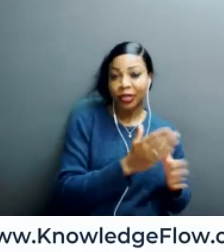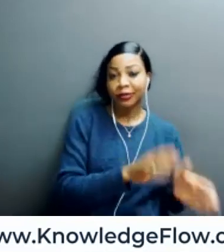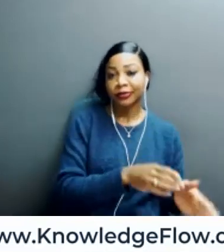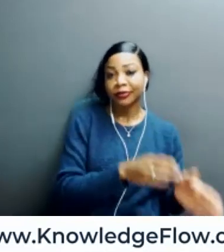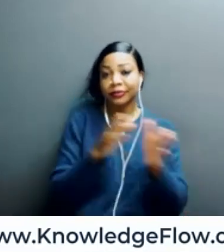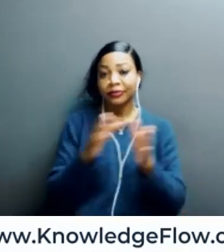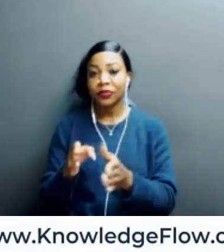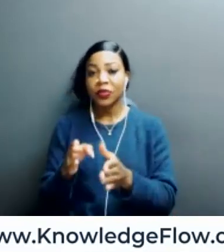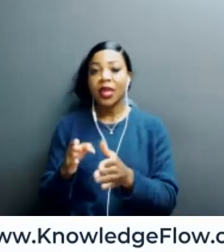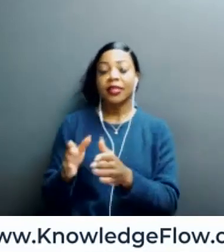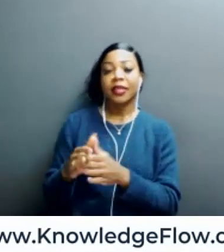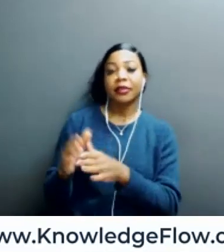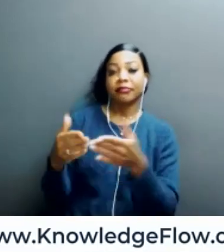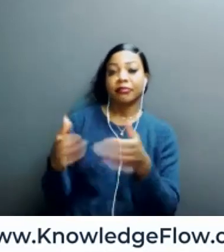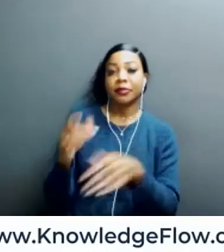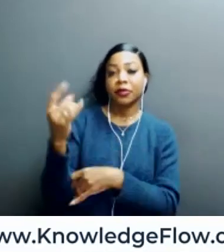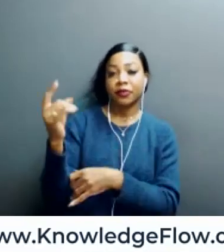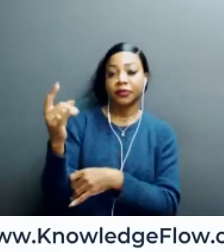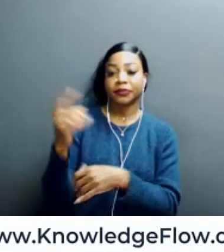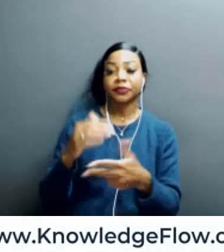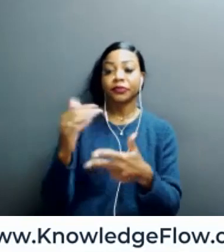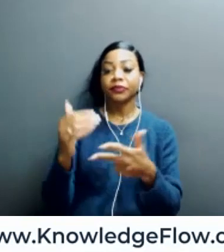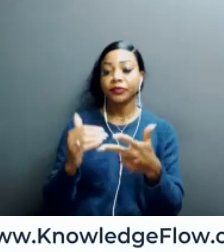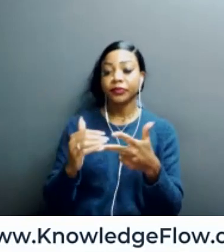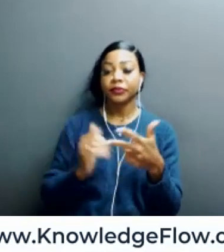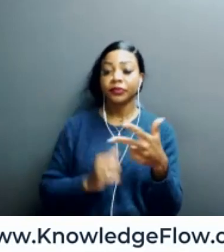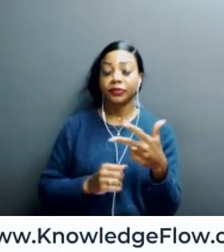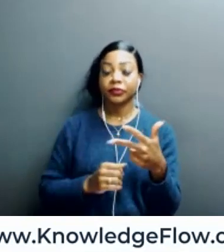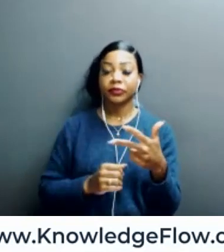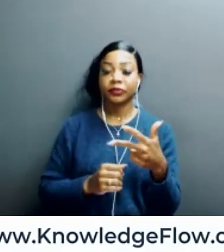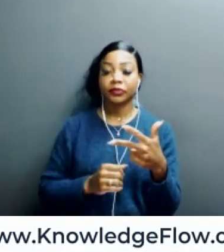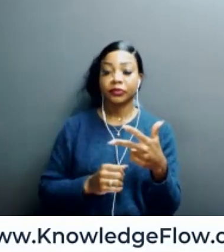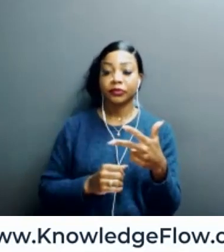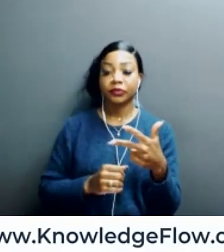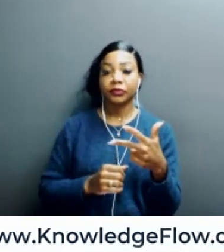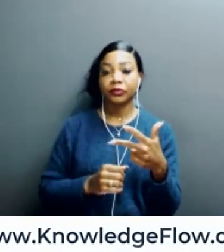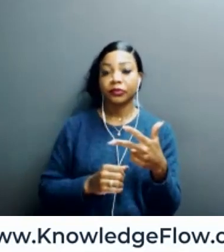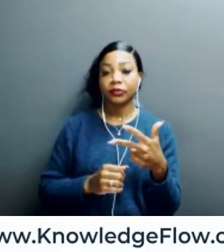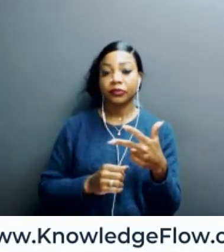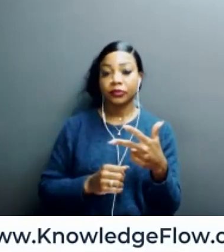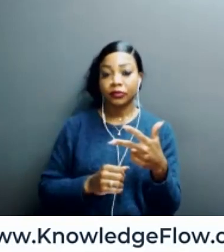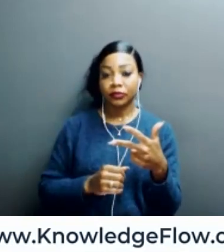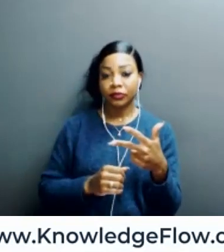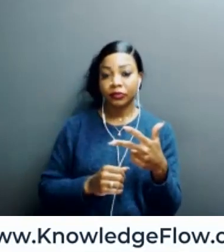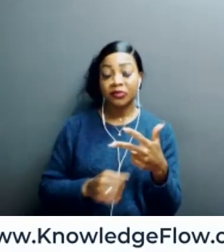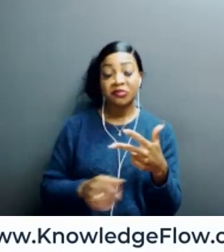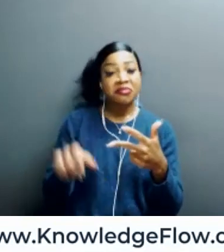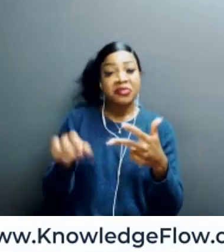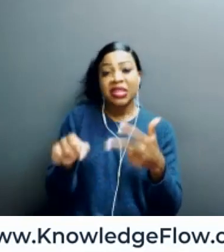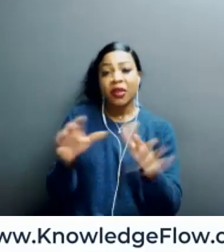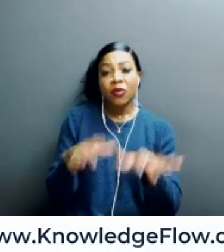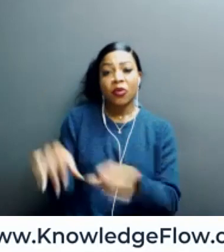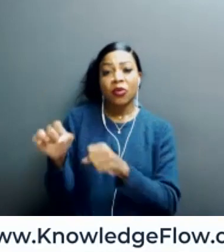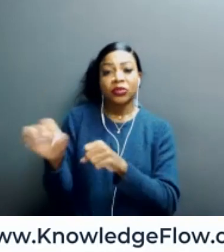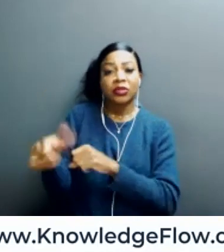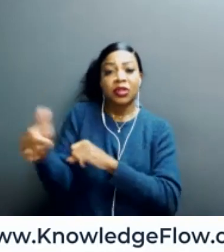public Wi-Fi and then the other thing I would mention is just around edges we've kind of tap danced around it and I know it's like we could do a whole other session around sort of scans